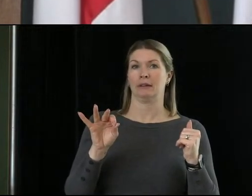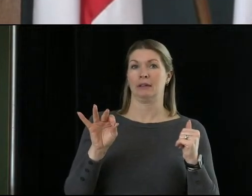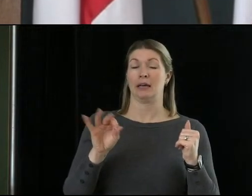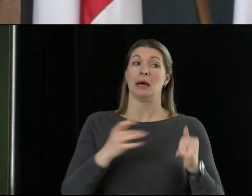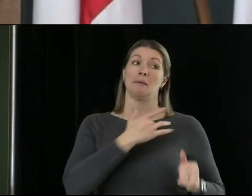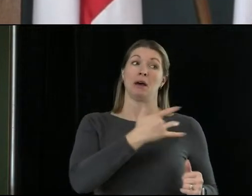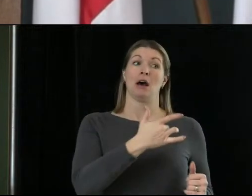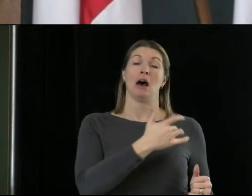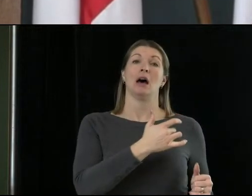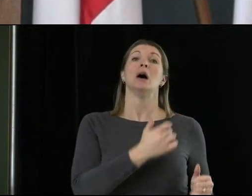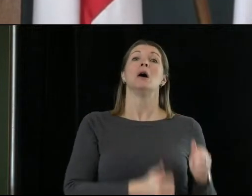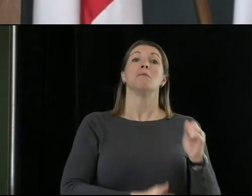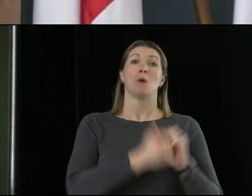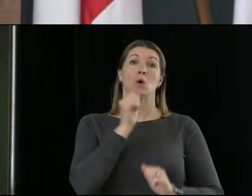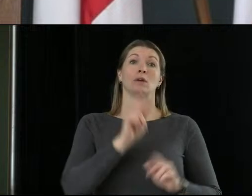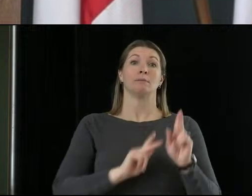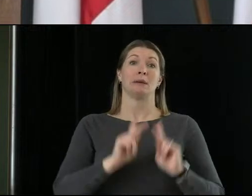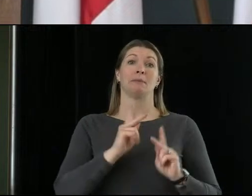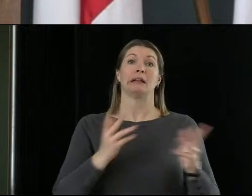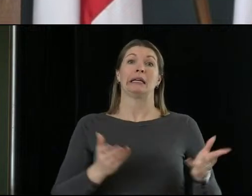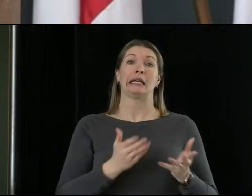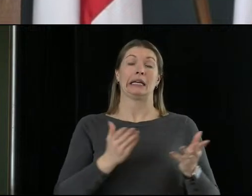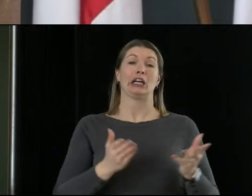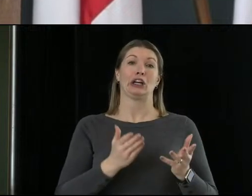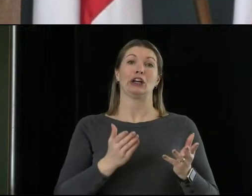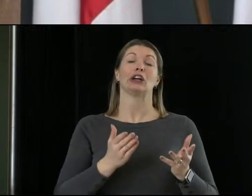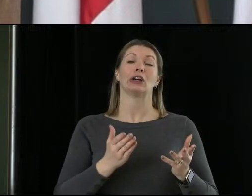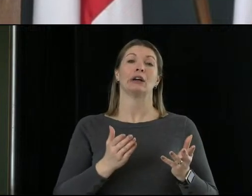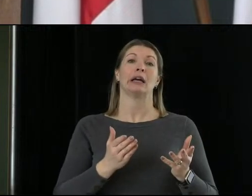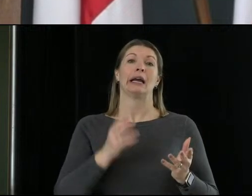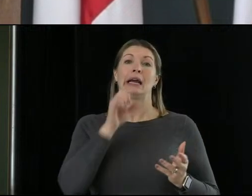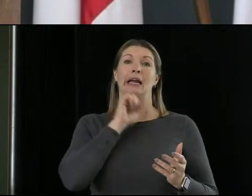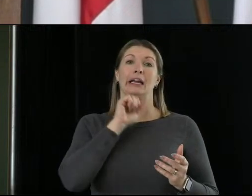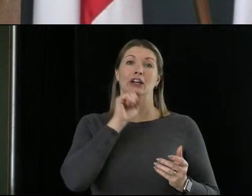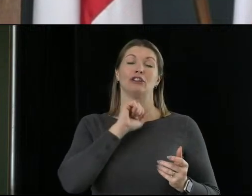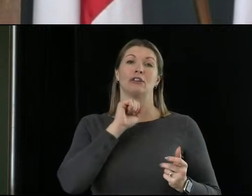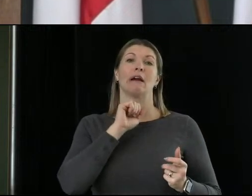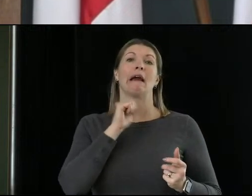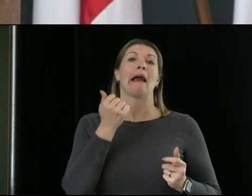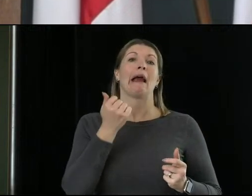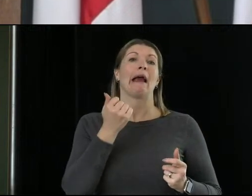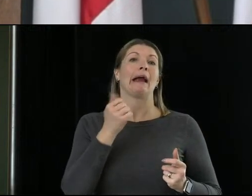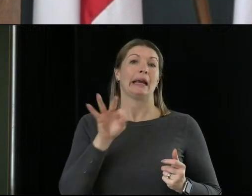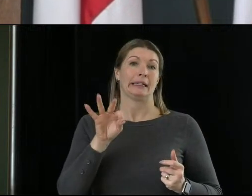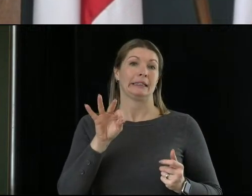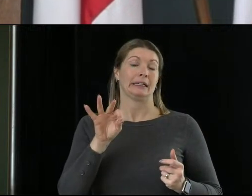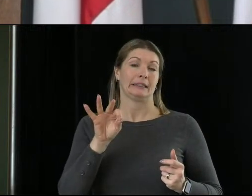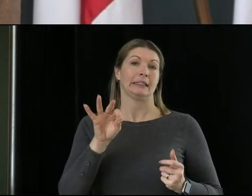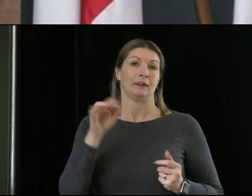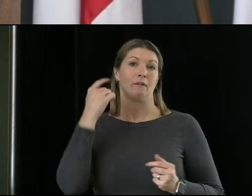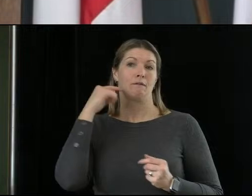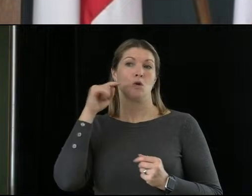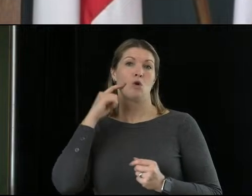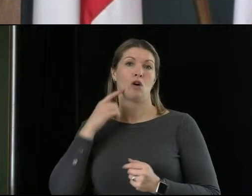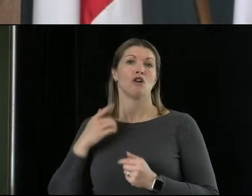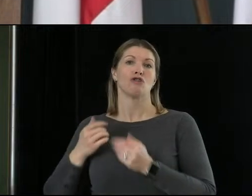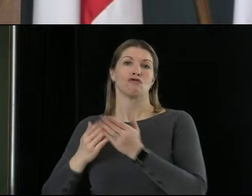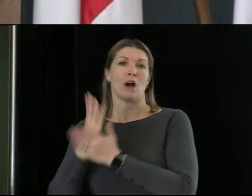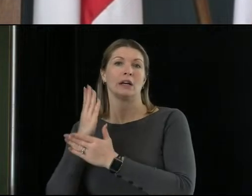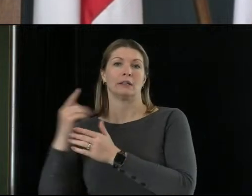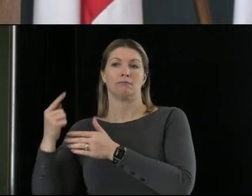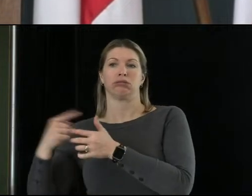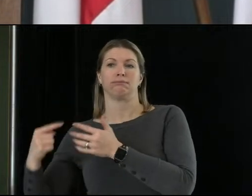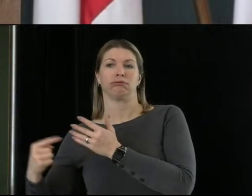Newfoundland and Labrador, the right to manage your life. But at 16 years of